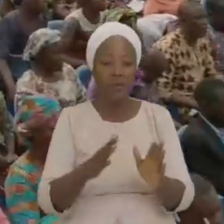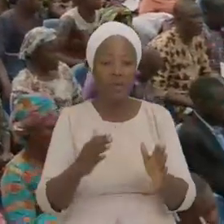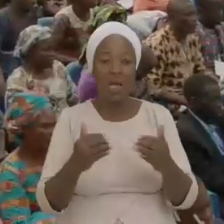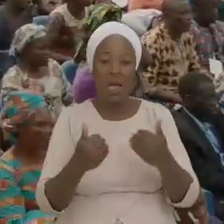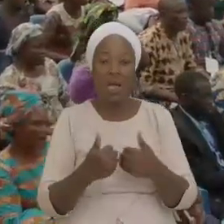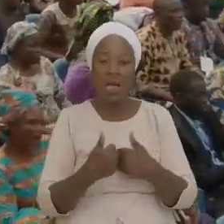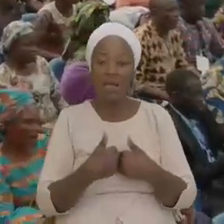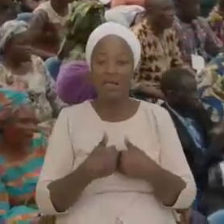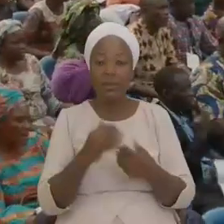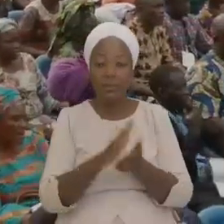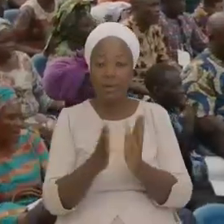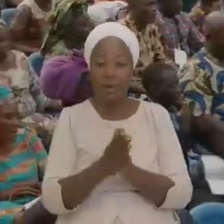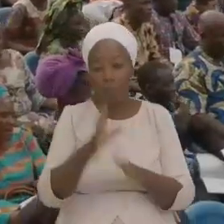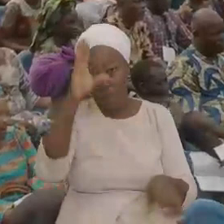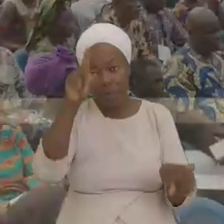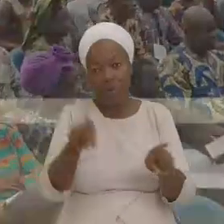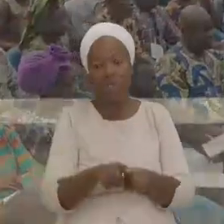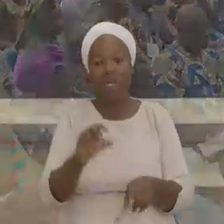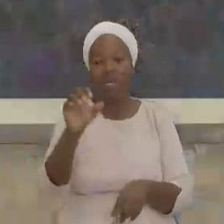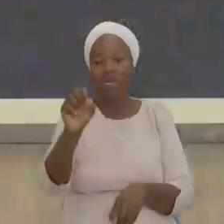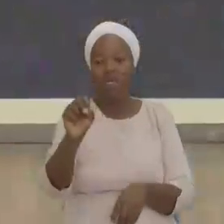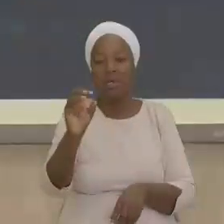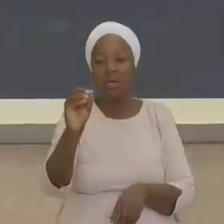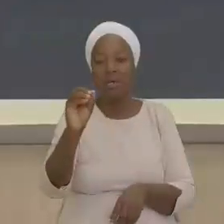Saul, born again.